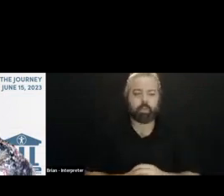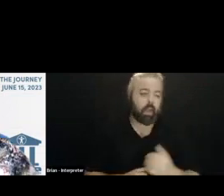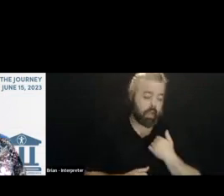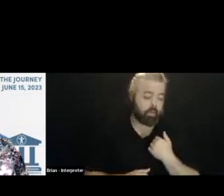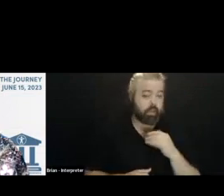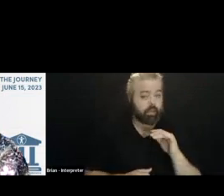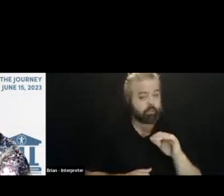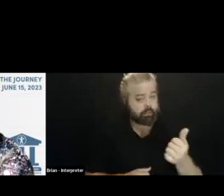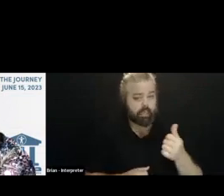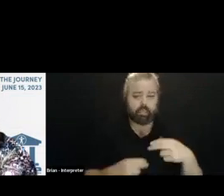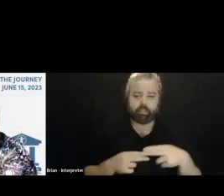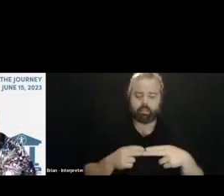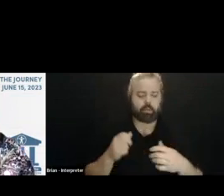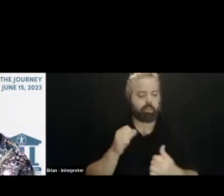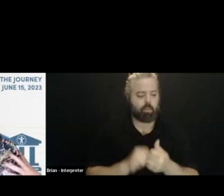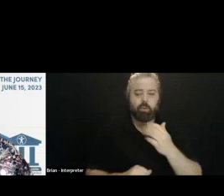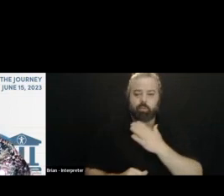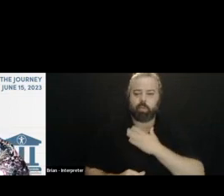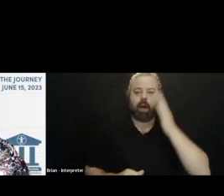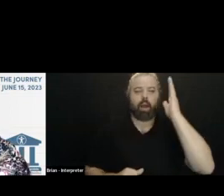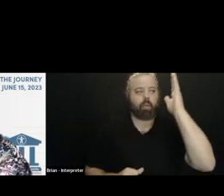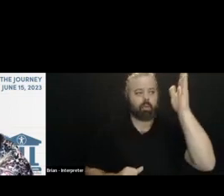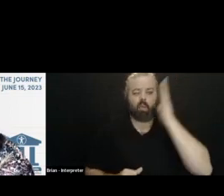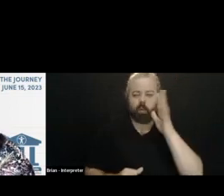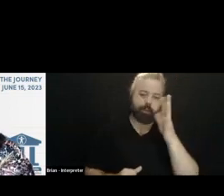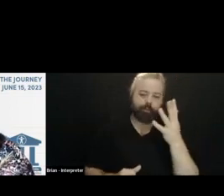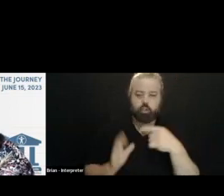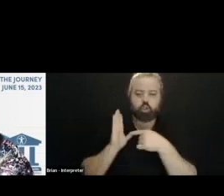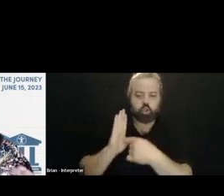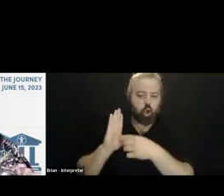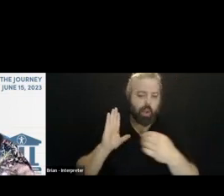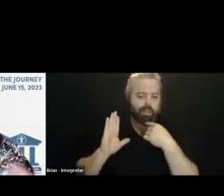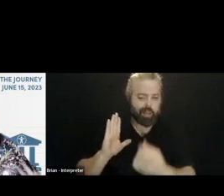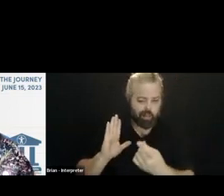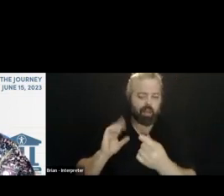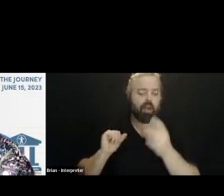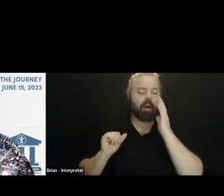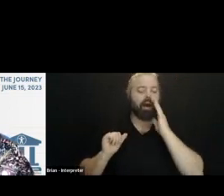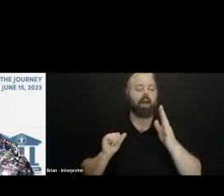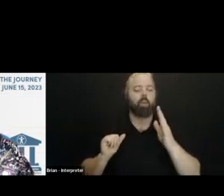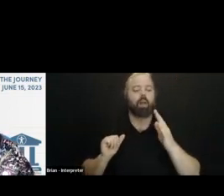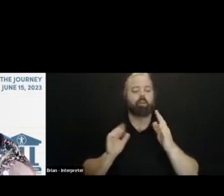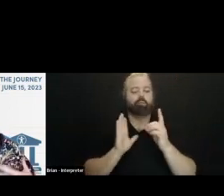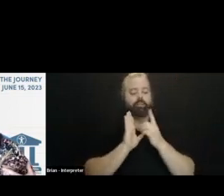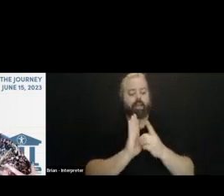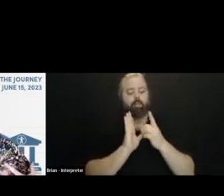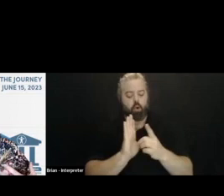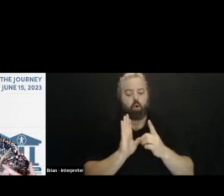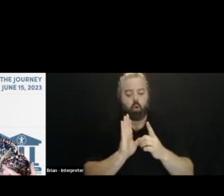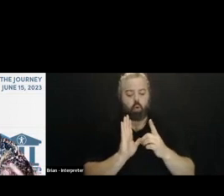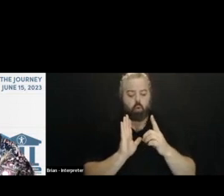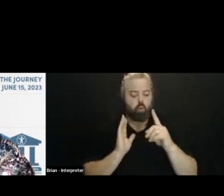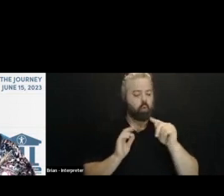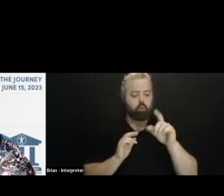slides because most of my presentation is going to be more show and tell, where I'm going to be actually demoing tools that